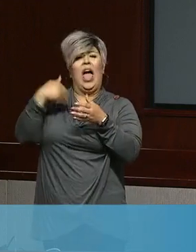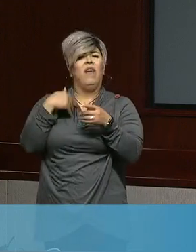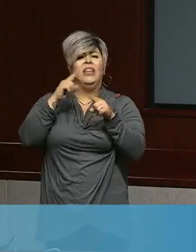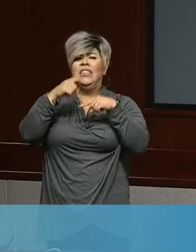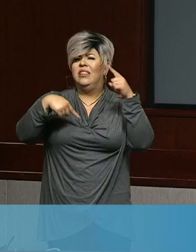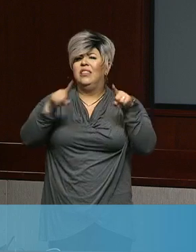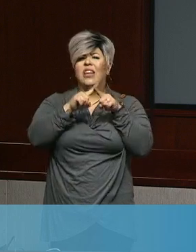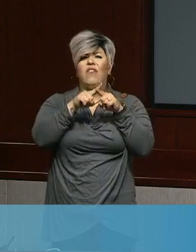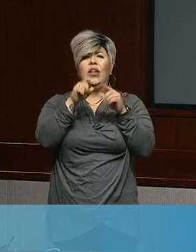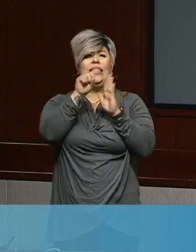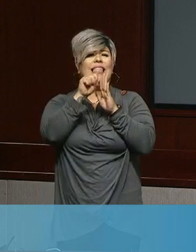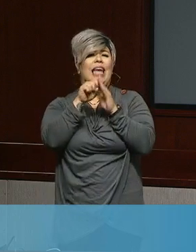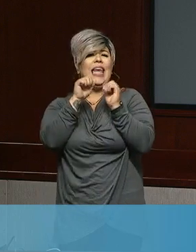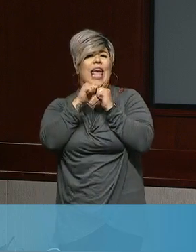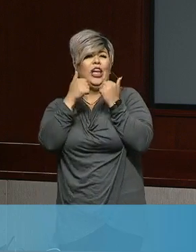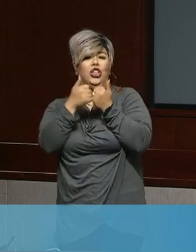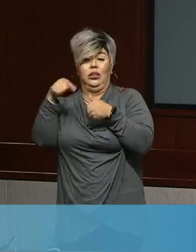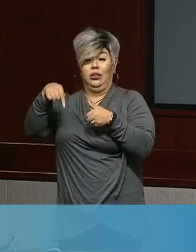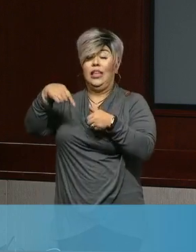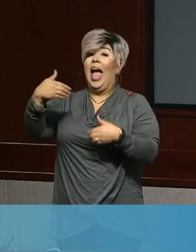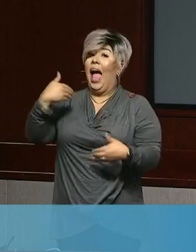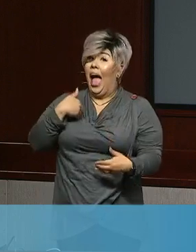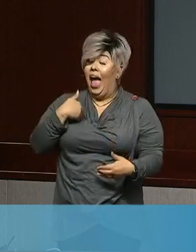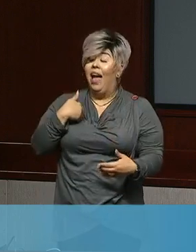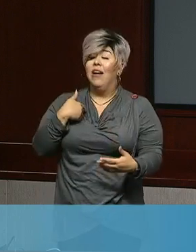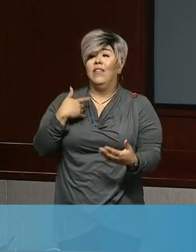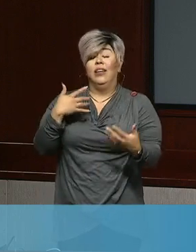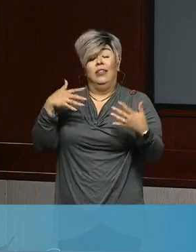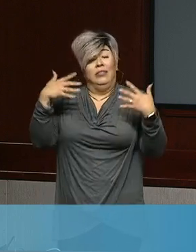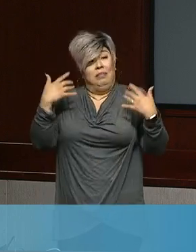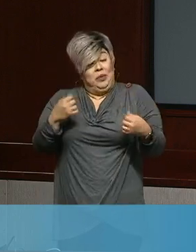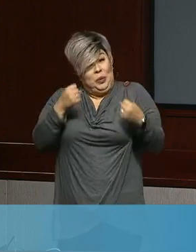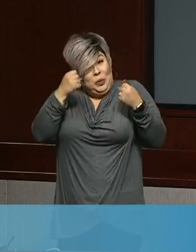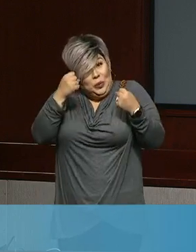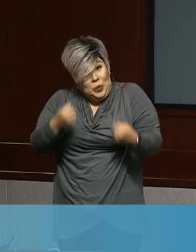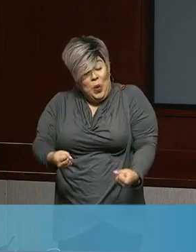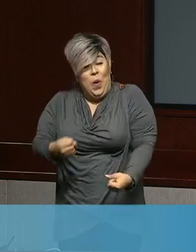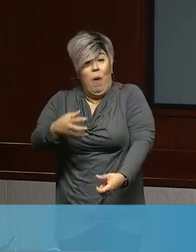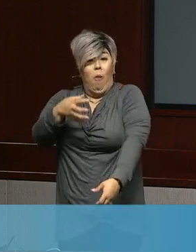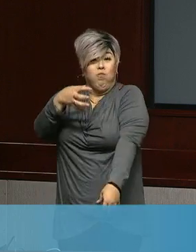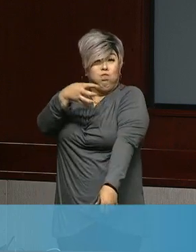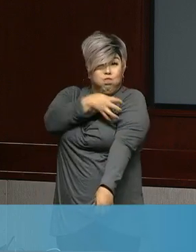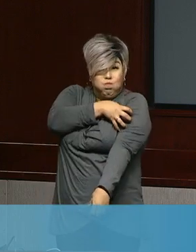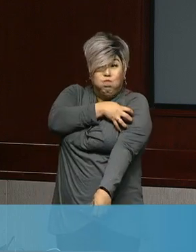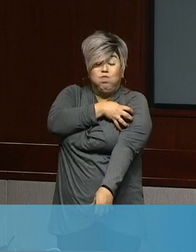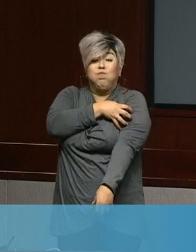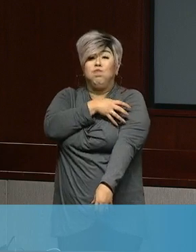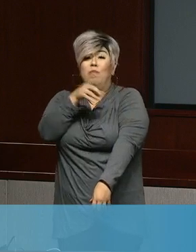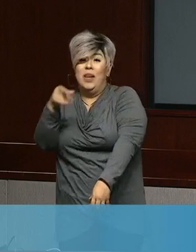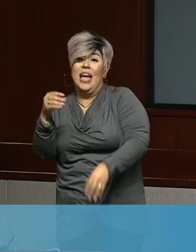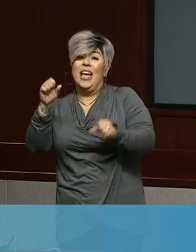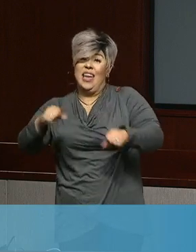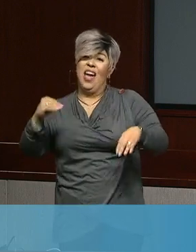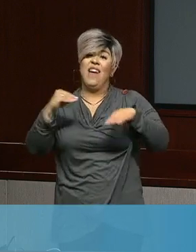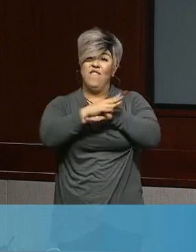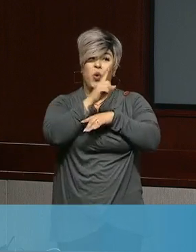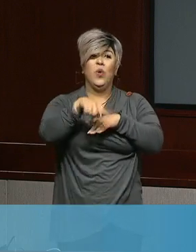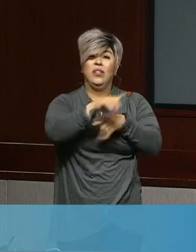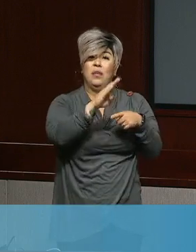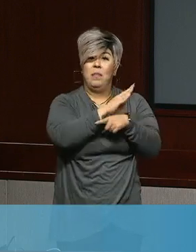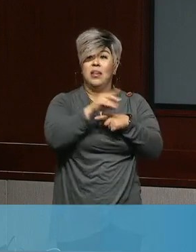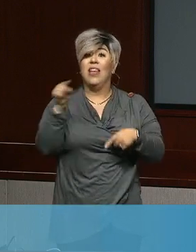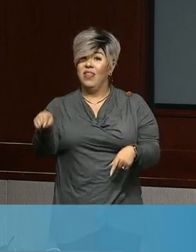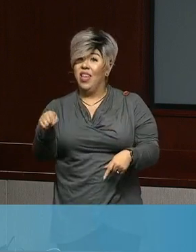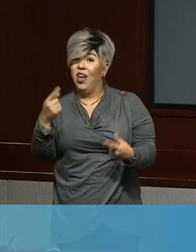agencies, all of whom have strong regulatory tethers to businesses in this community, they are watching Kern